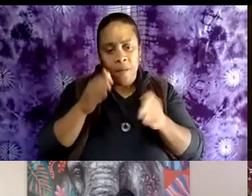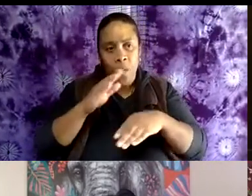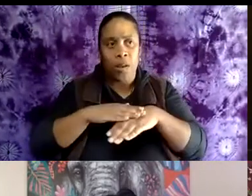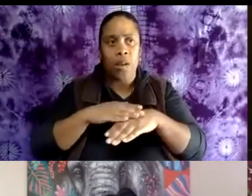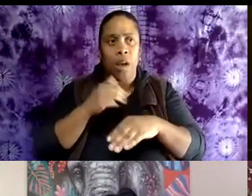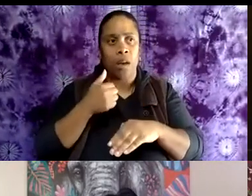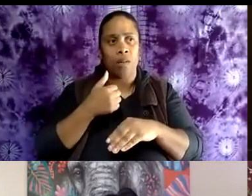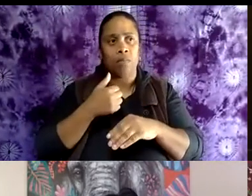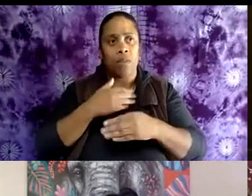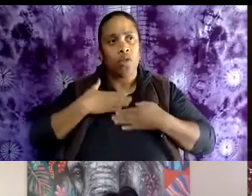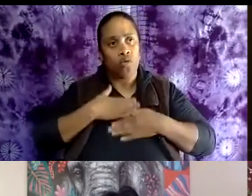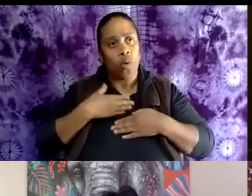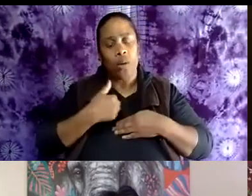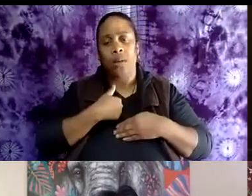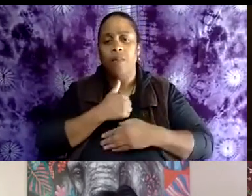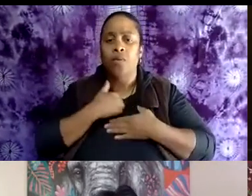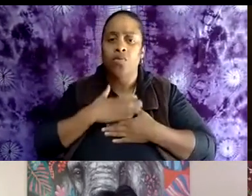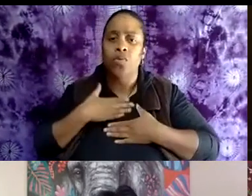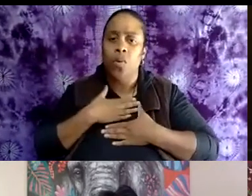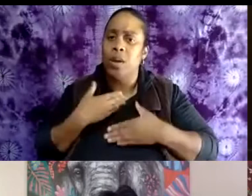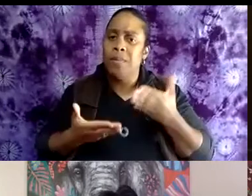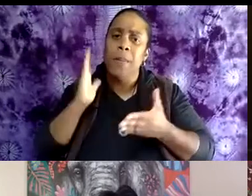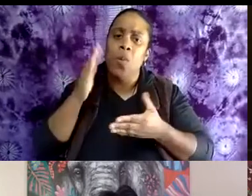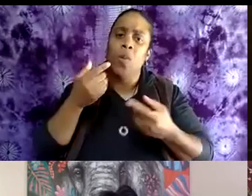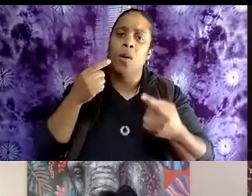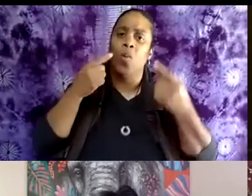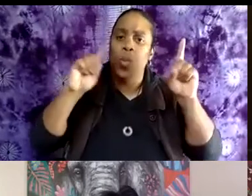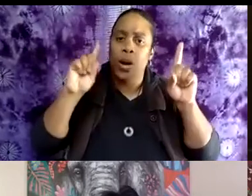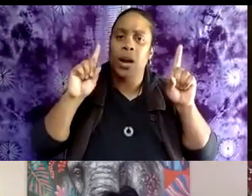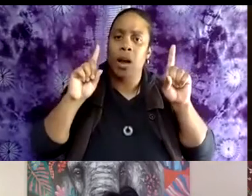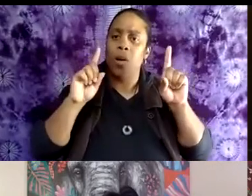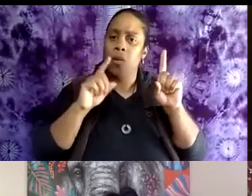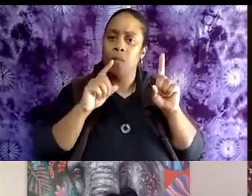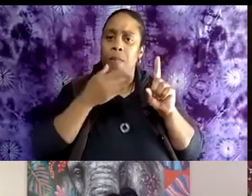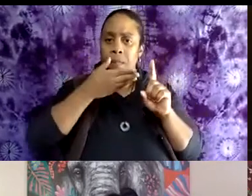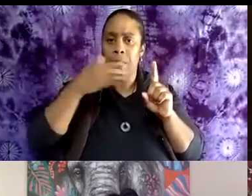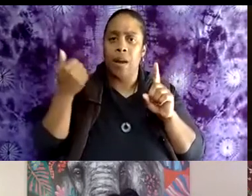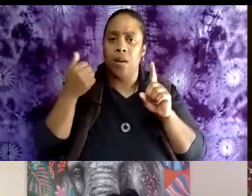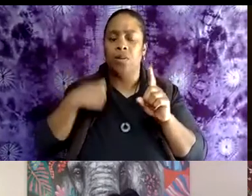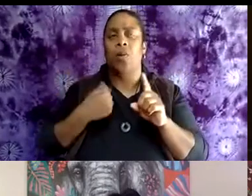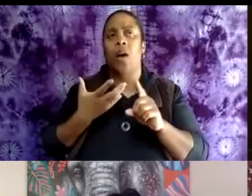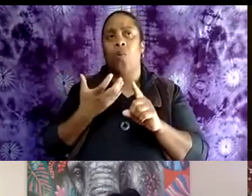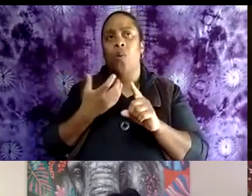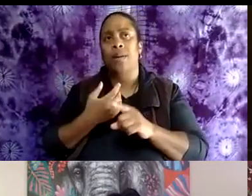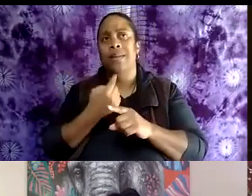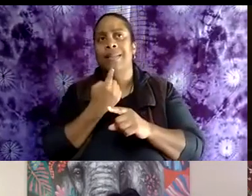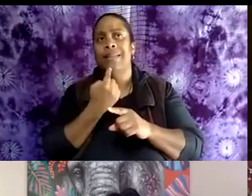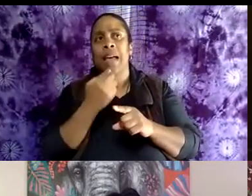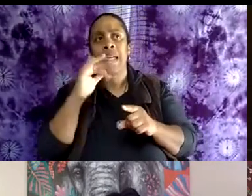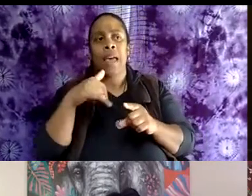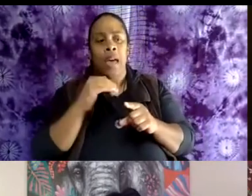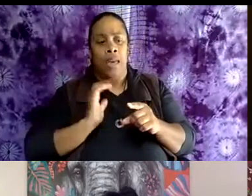little different. And it will probably work out much nicer. So I just want to say that our whole life is a